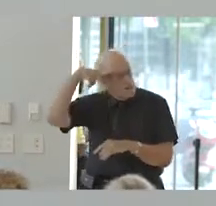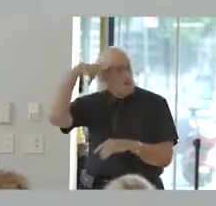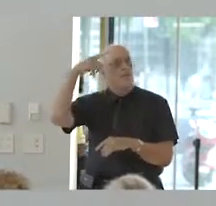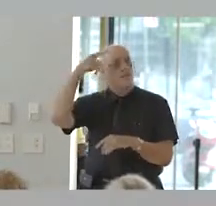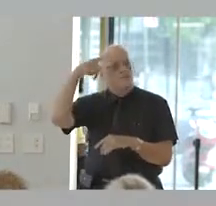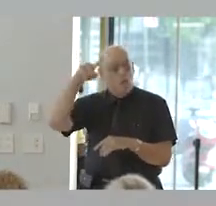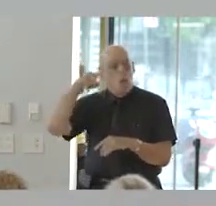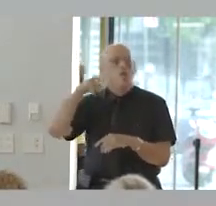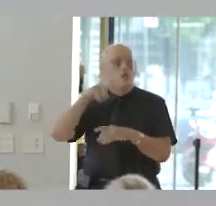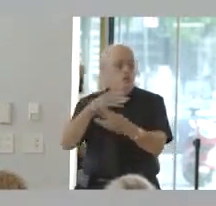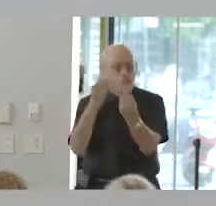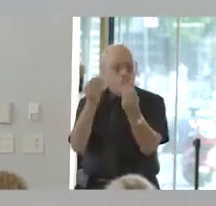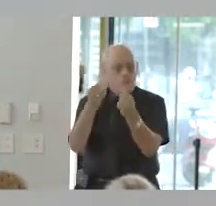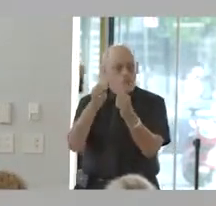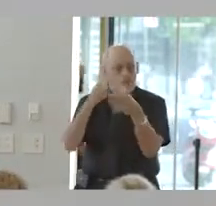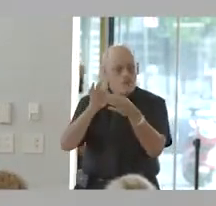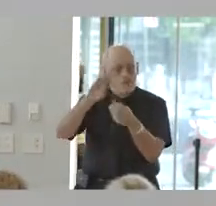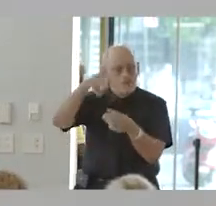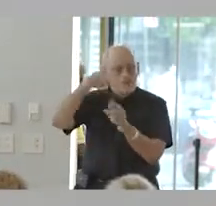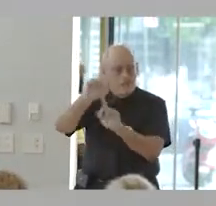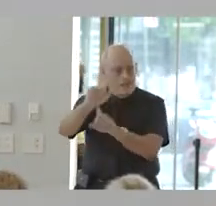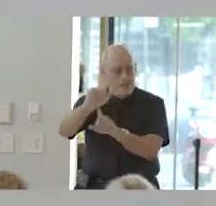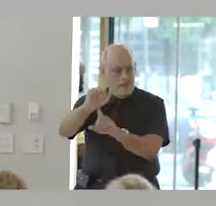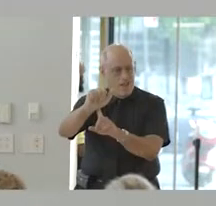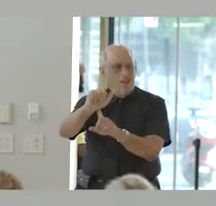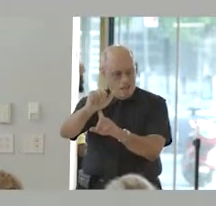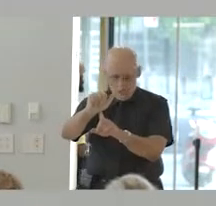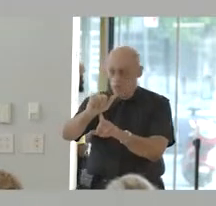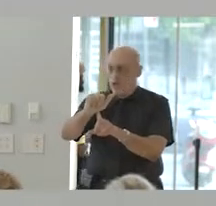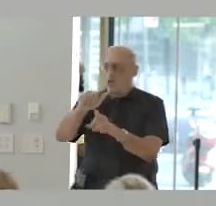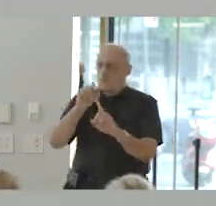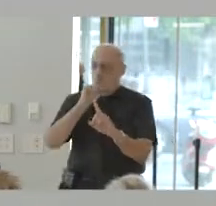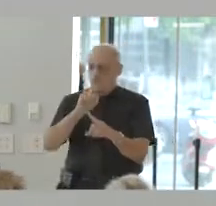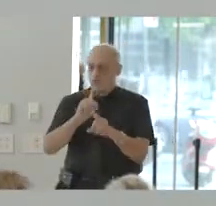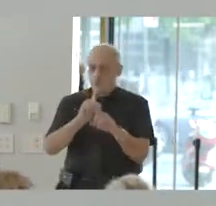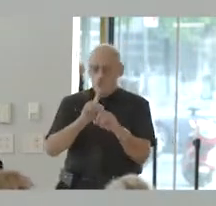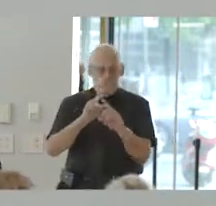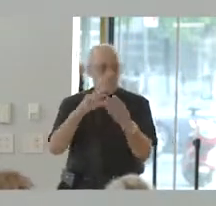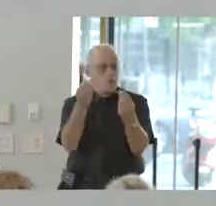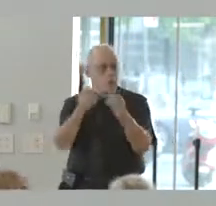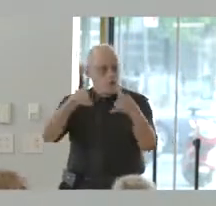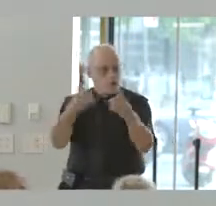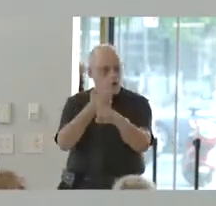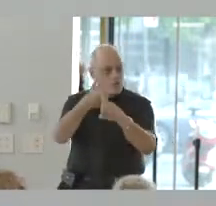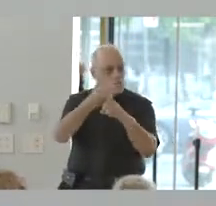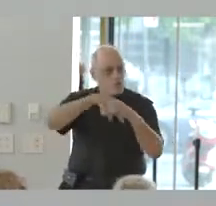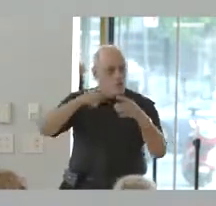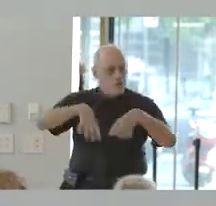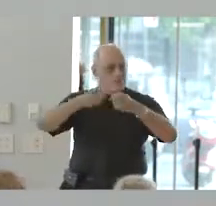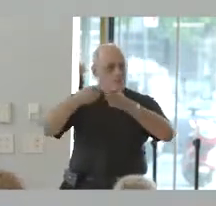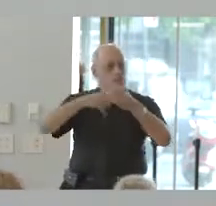for Battery Park City Authority, and it is the Real Property Department that is managing the